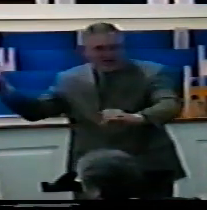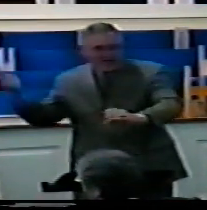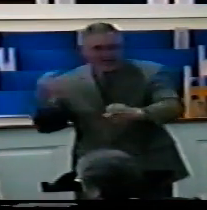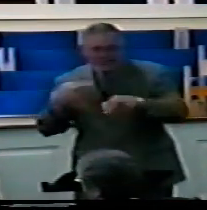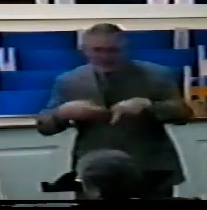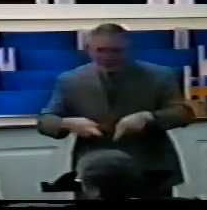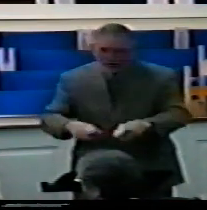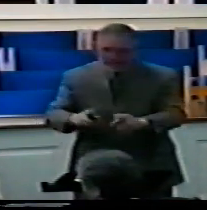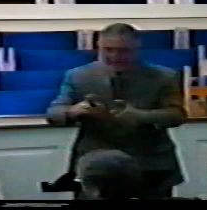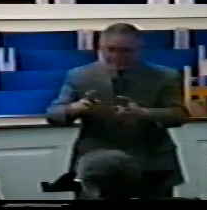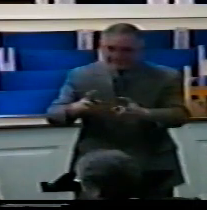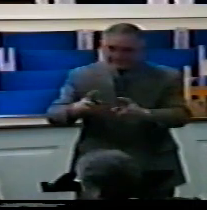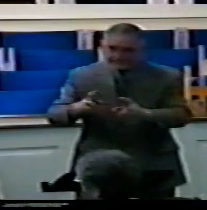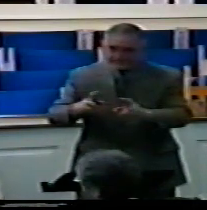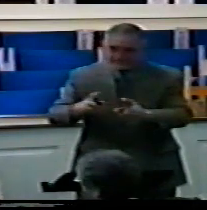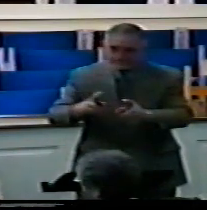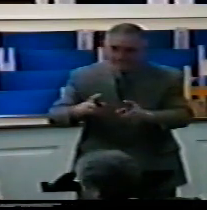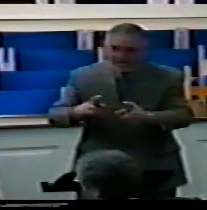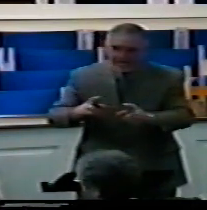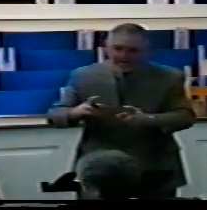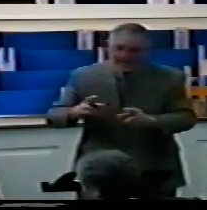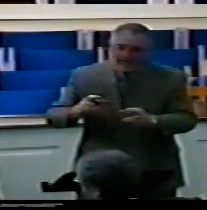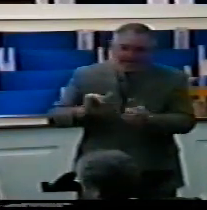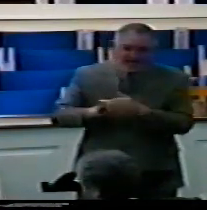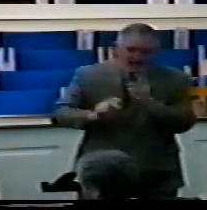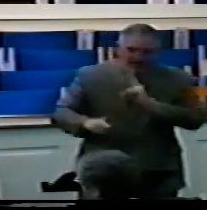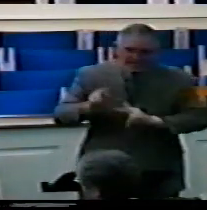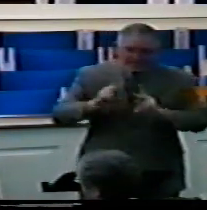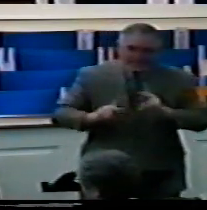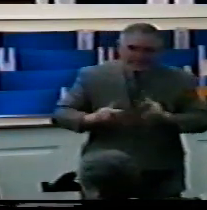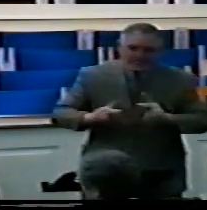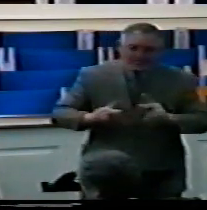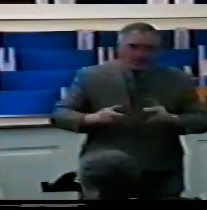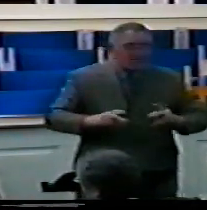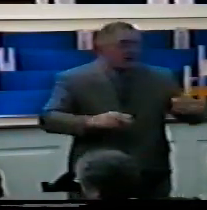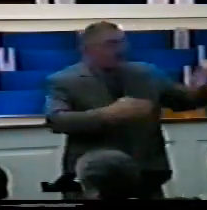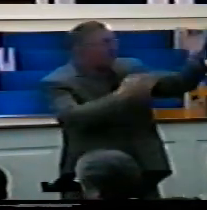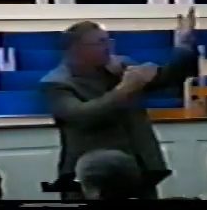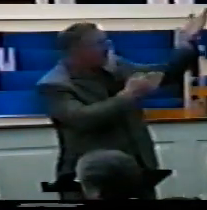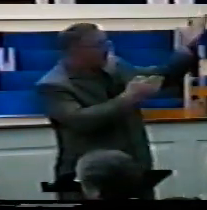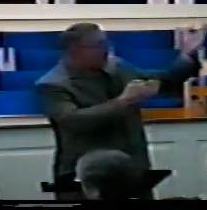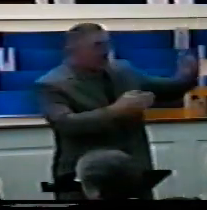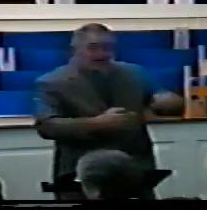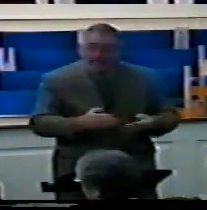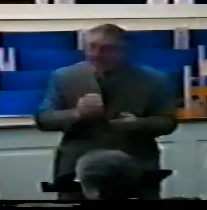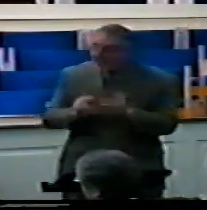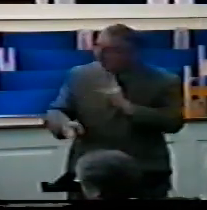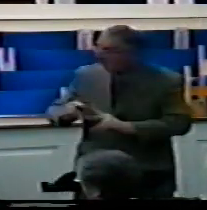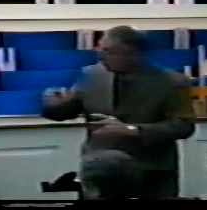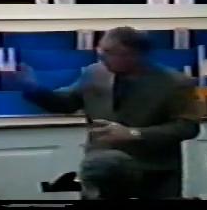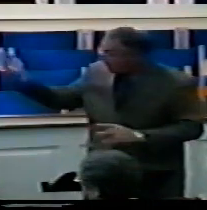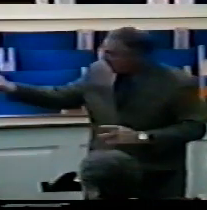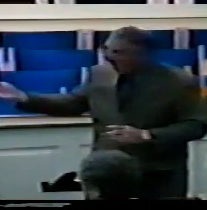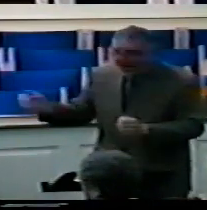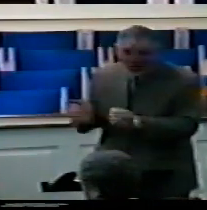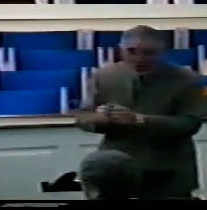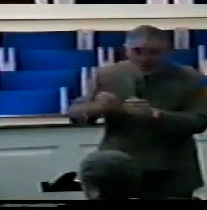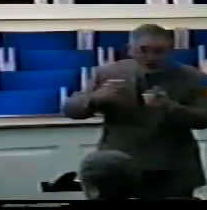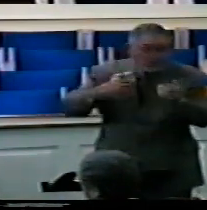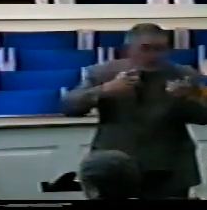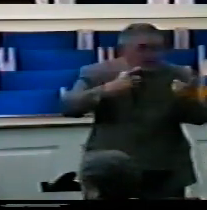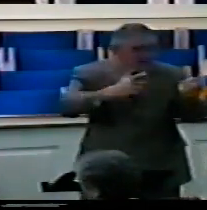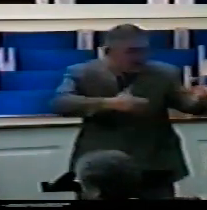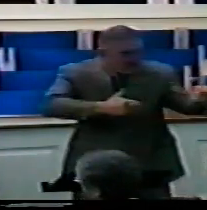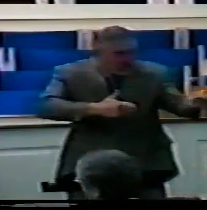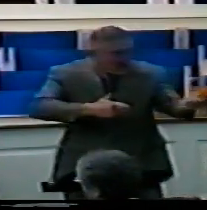they had commandos below our house. They had commandos above our house blocking the road. Nobody could get through. But this vehicle just showed up out of